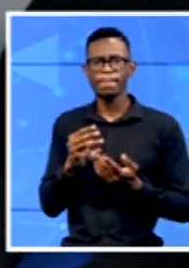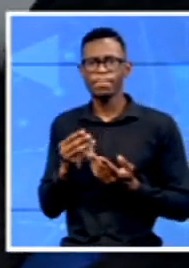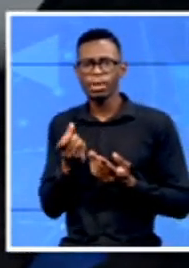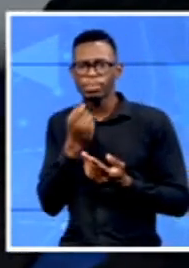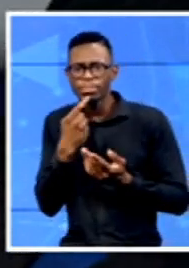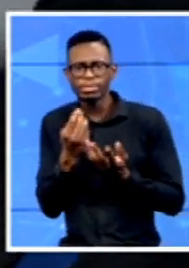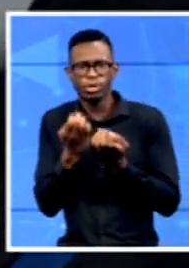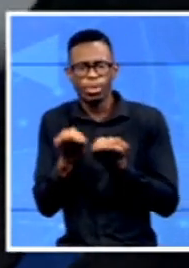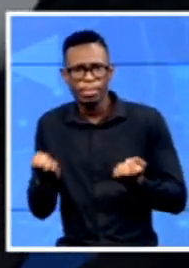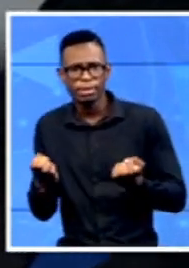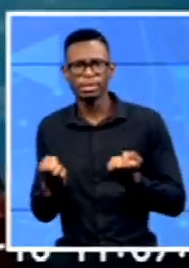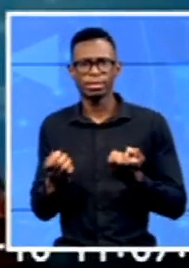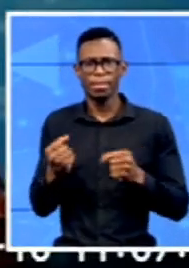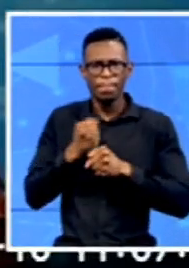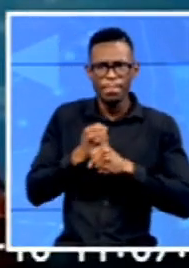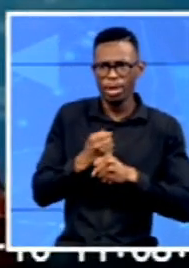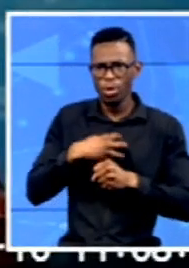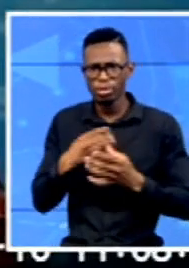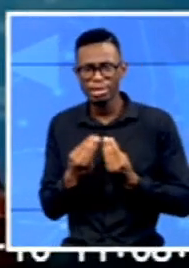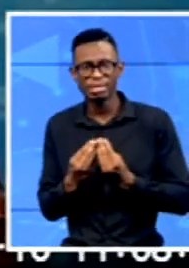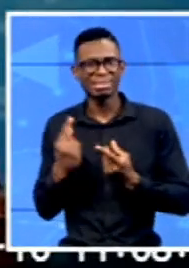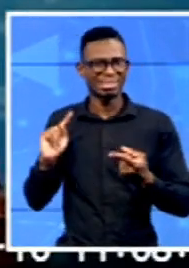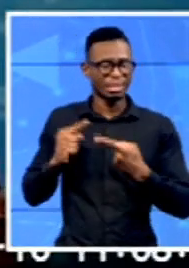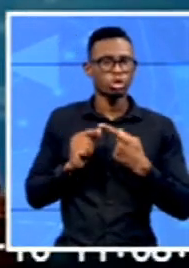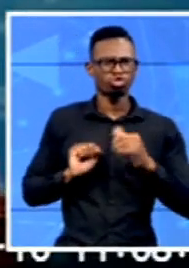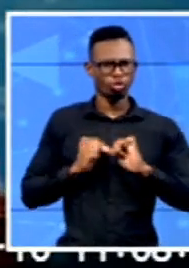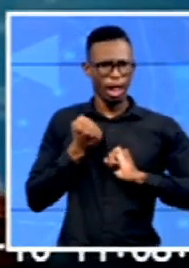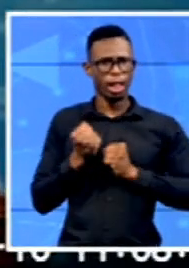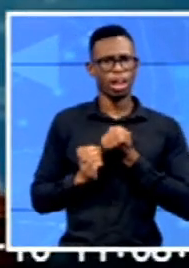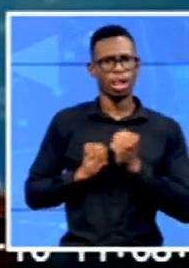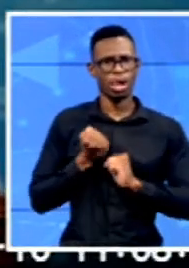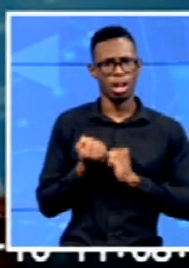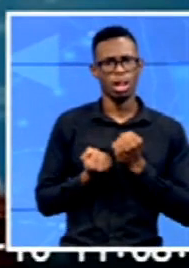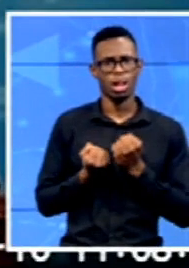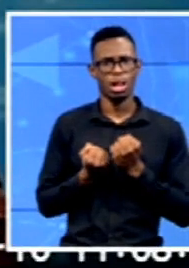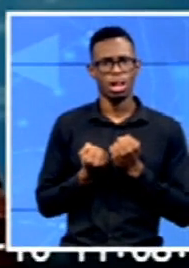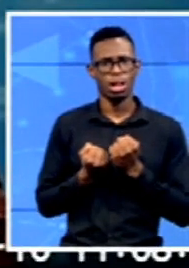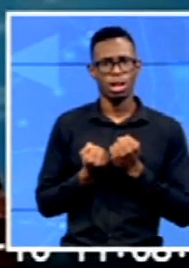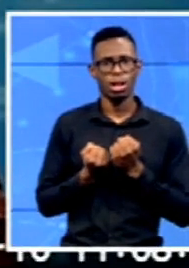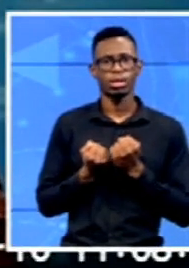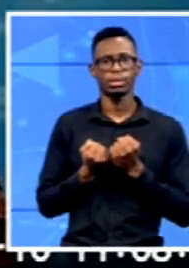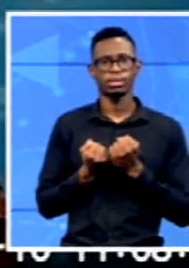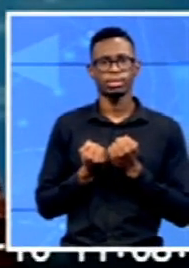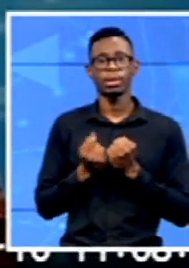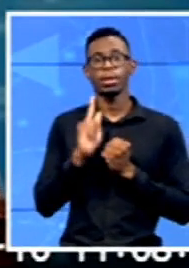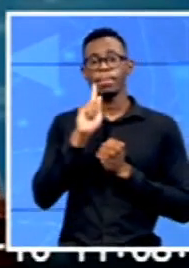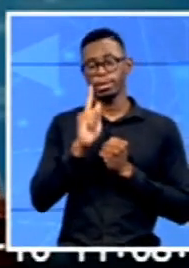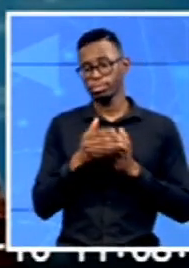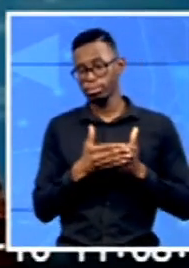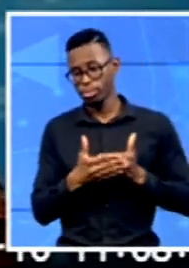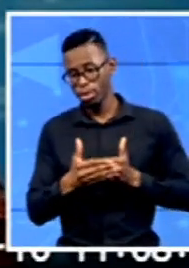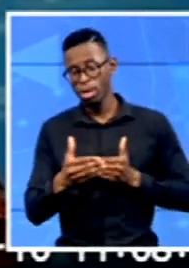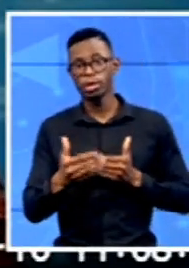this equipment at home. Going forward, when we move into the next so-called control phase of COVID-19 or